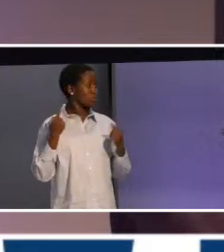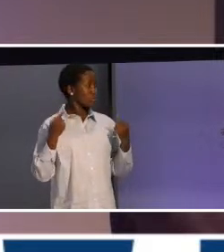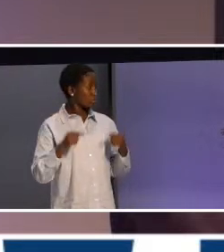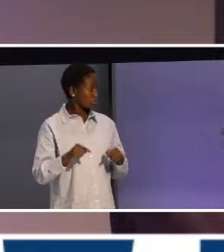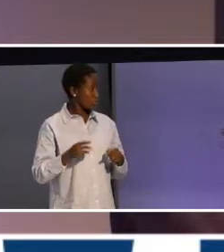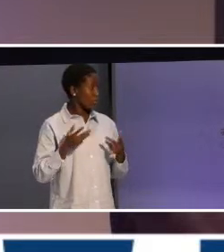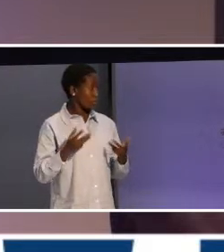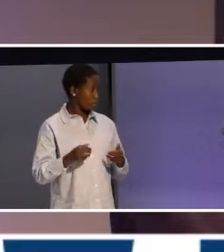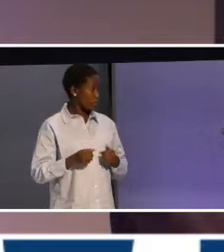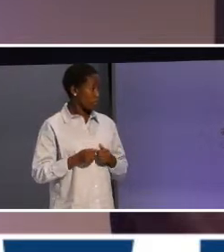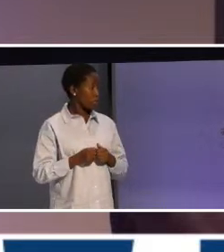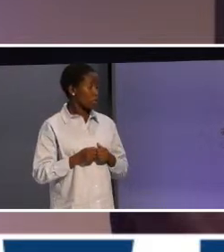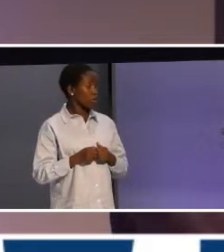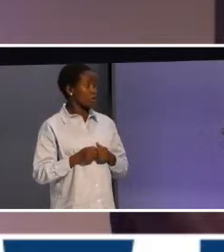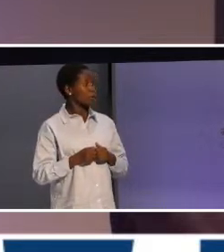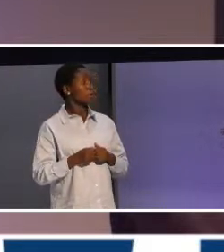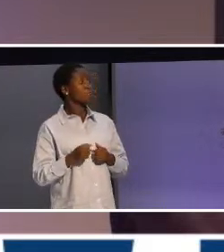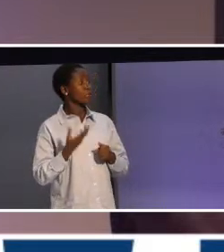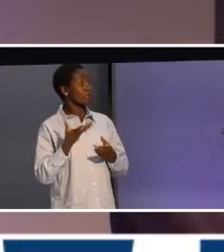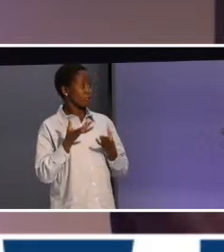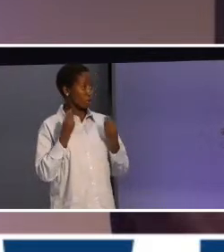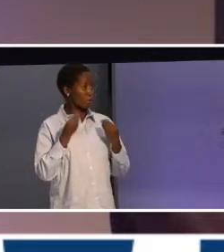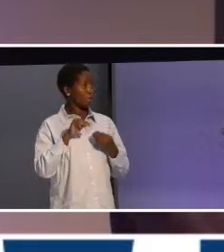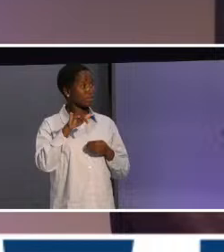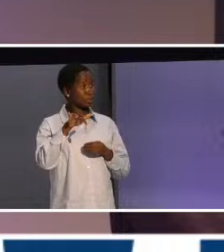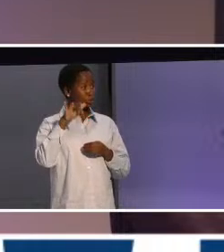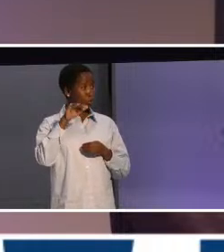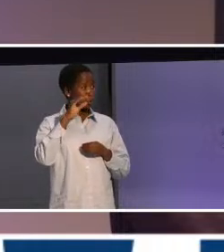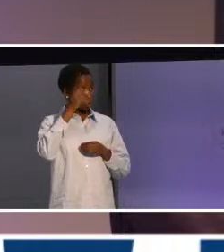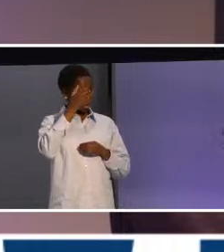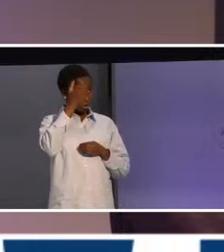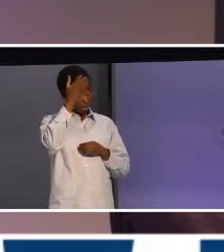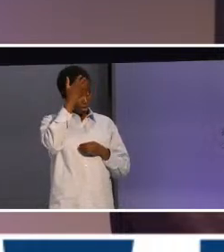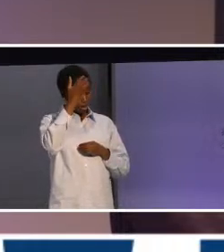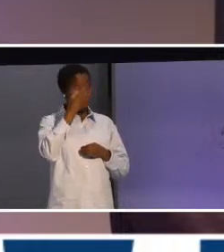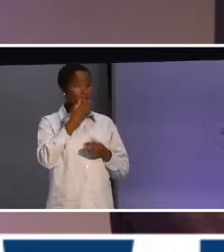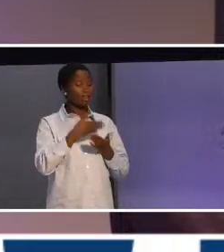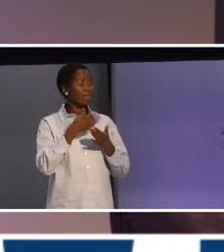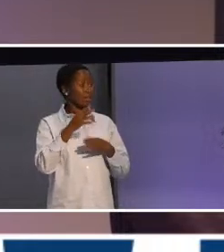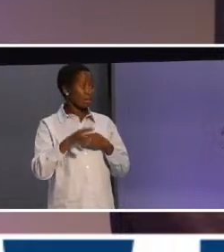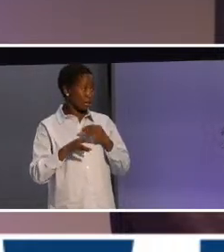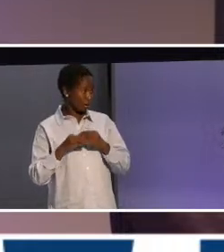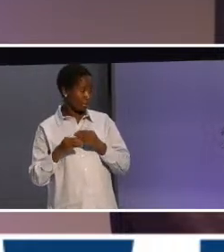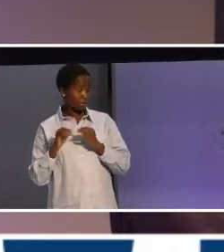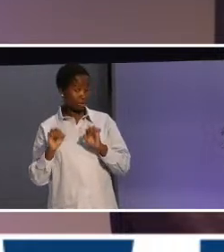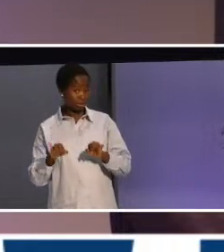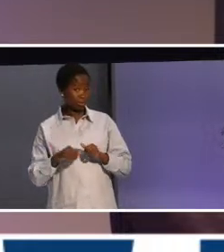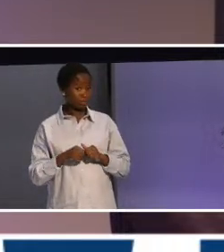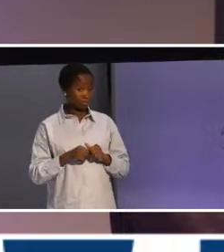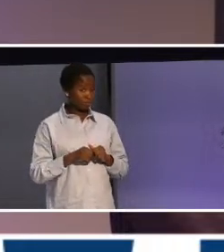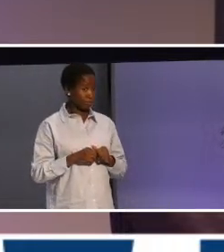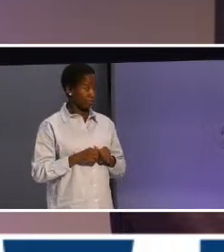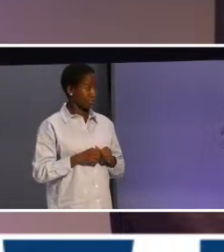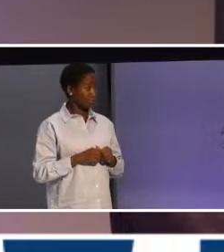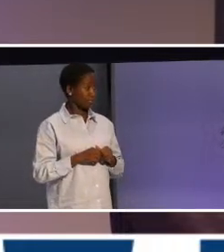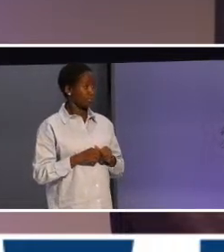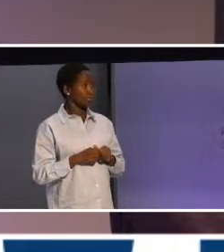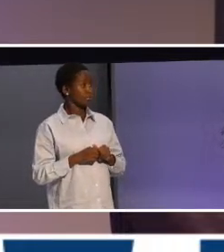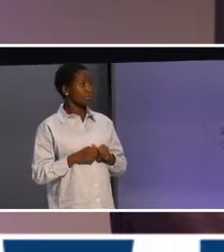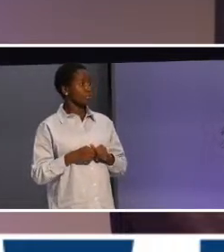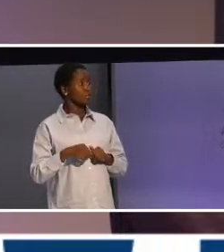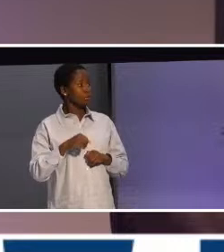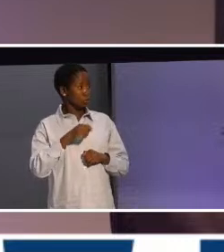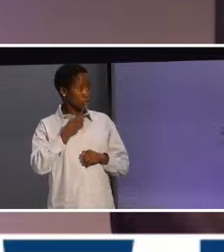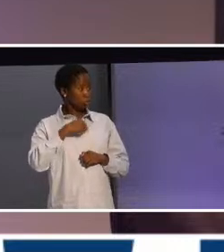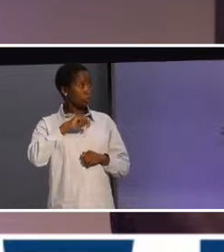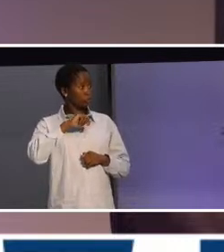challenges. The COVID challenge, in fact, can be said to be such a major moment where learning from each other,